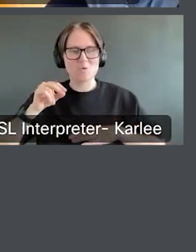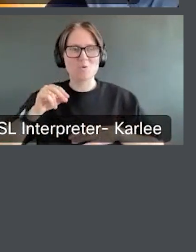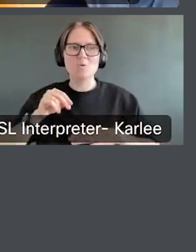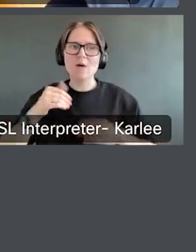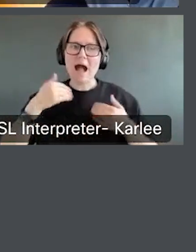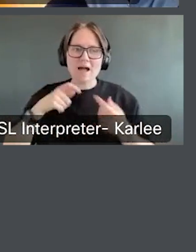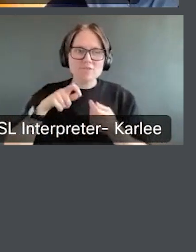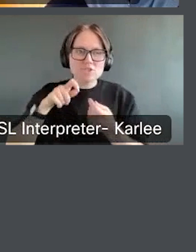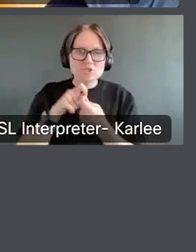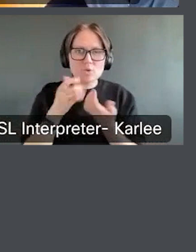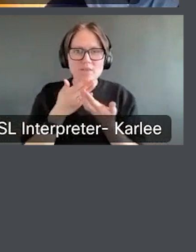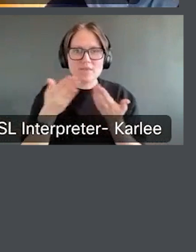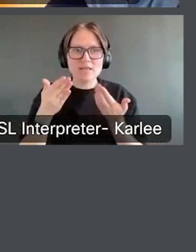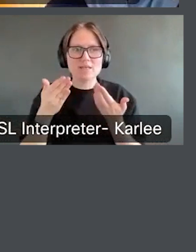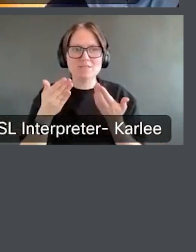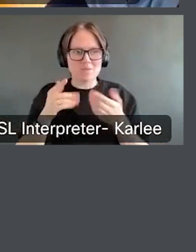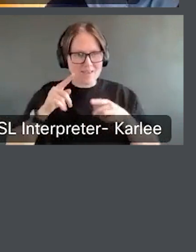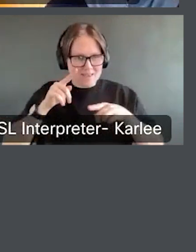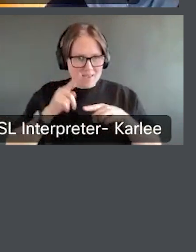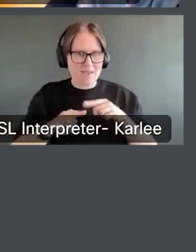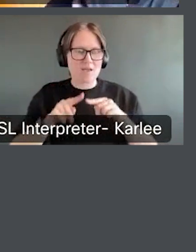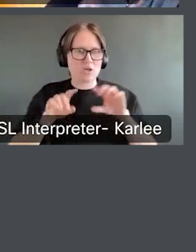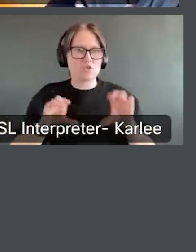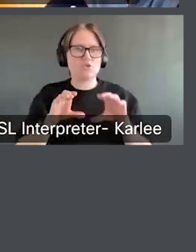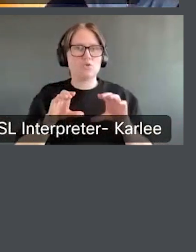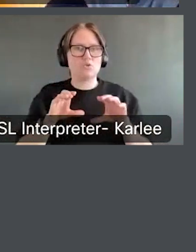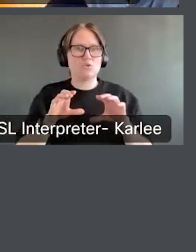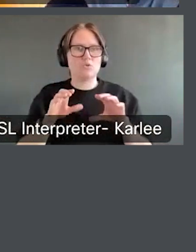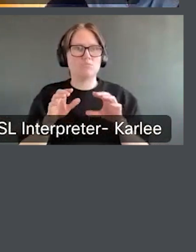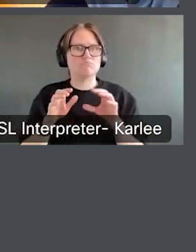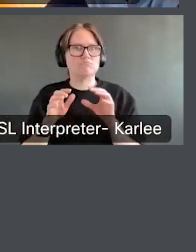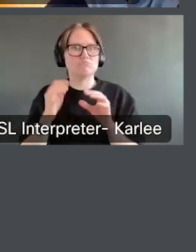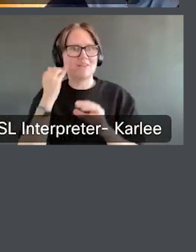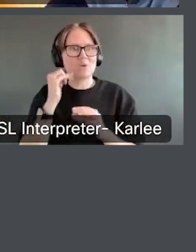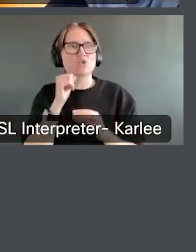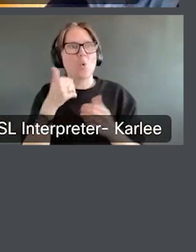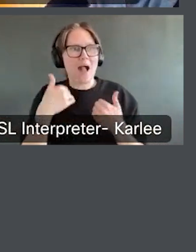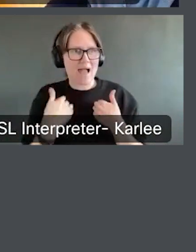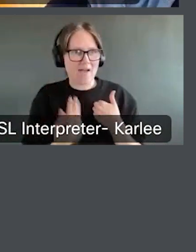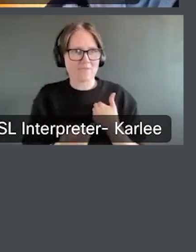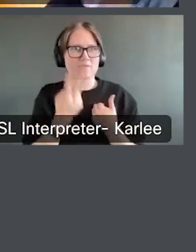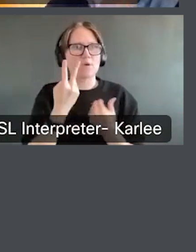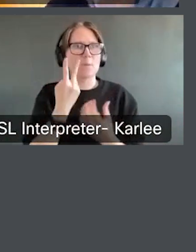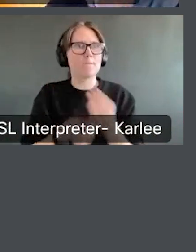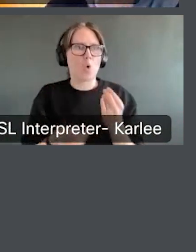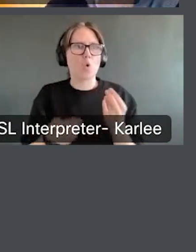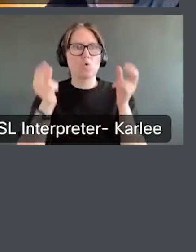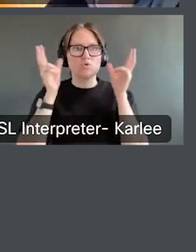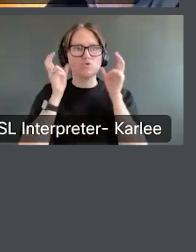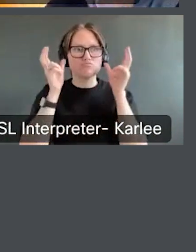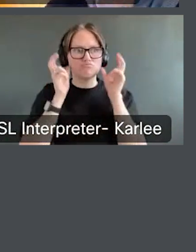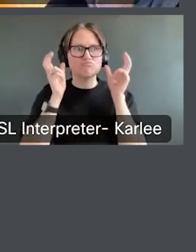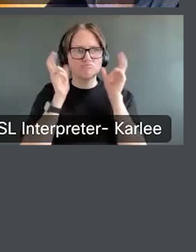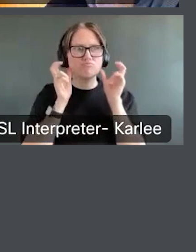we can't do with our ears if we don't have two of them in play. And this is just a